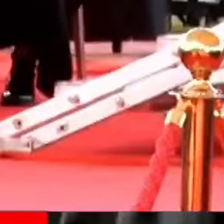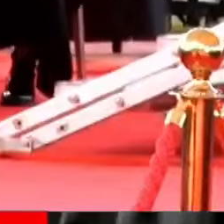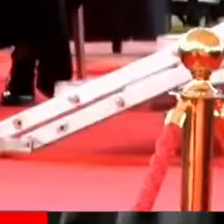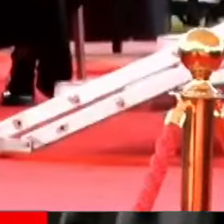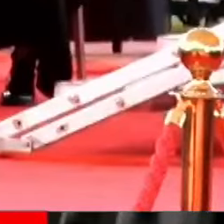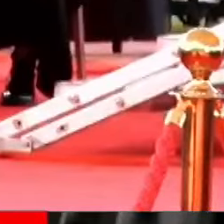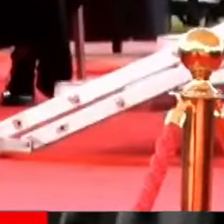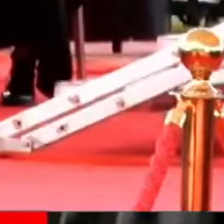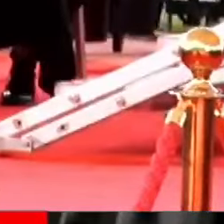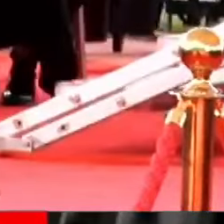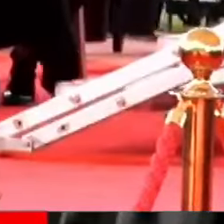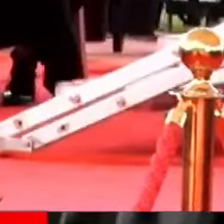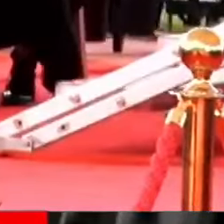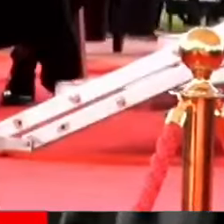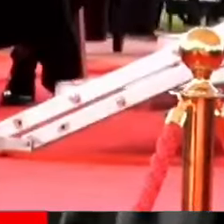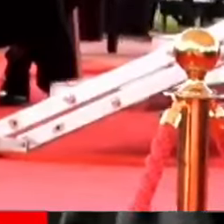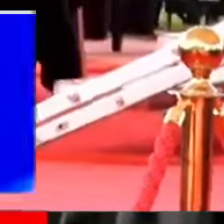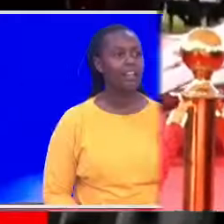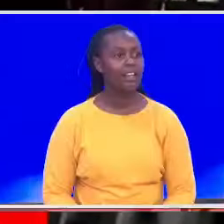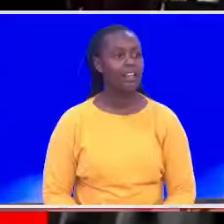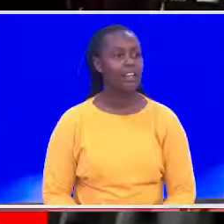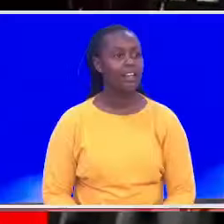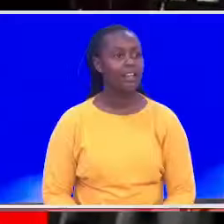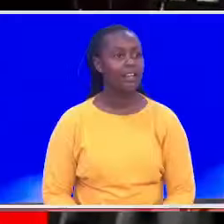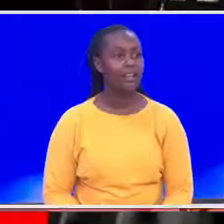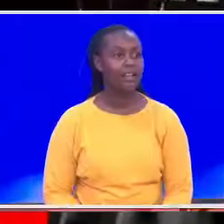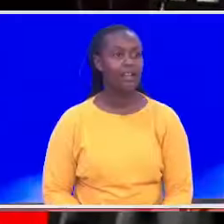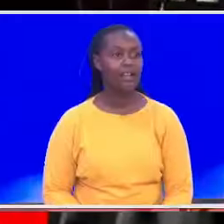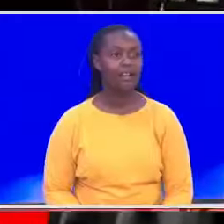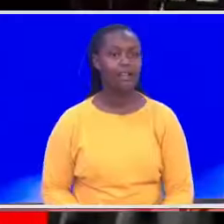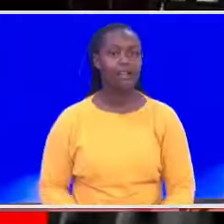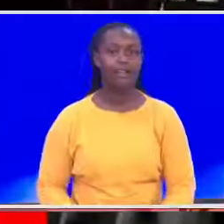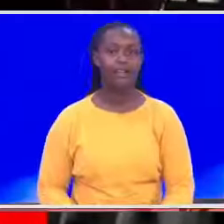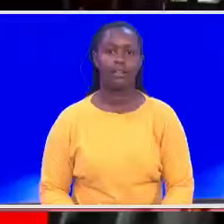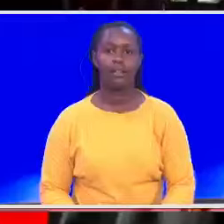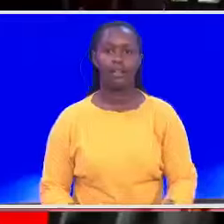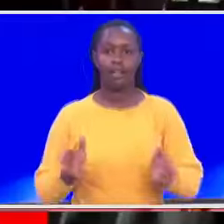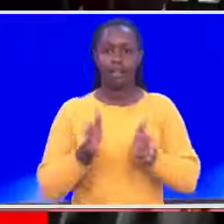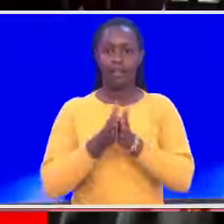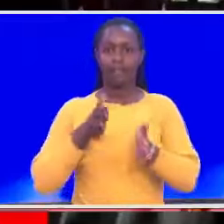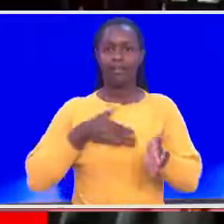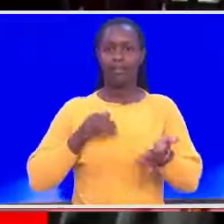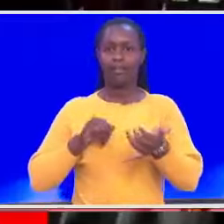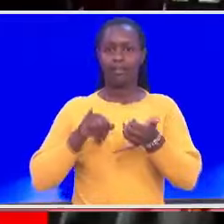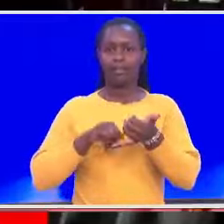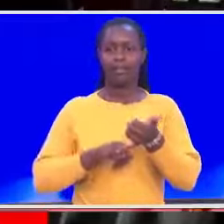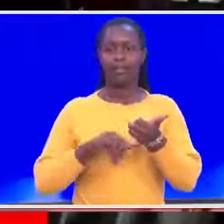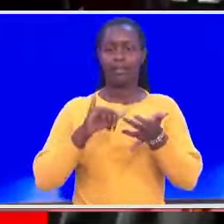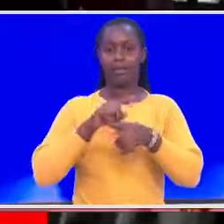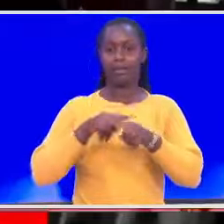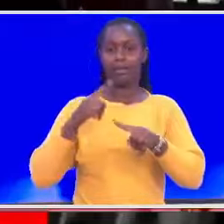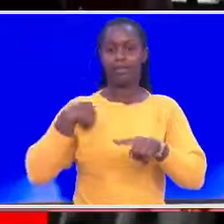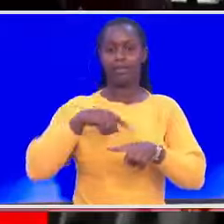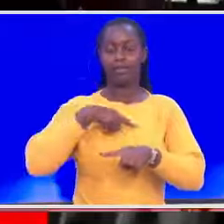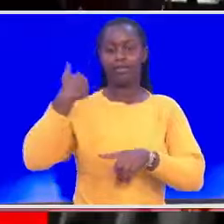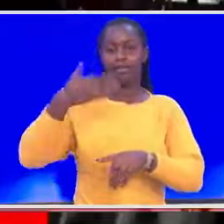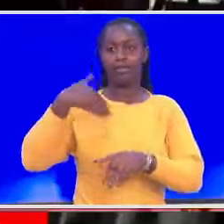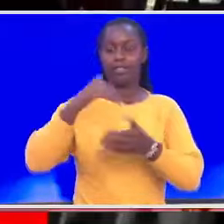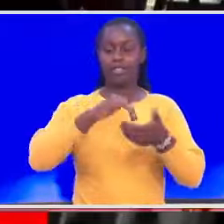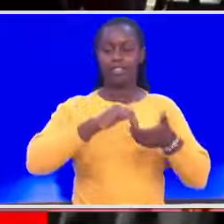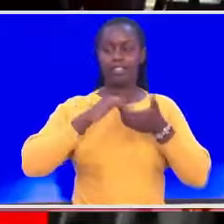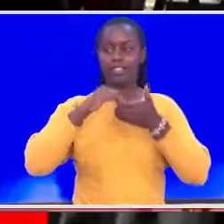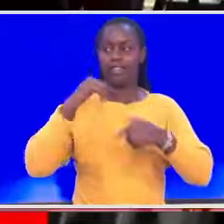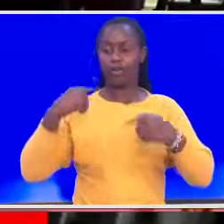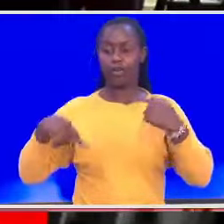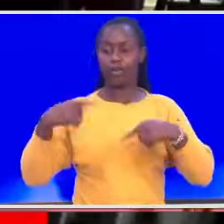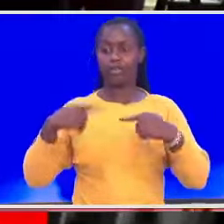wreck, him, the rest of the family, my mom and my wife were a bit slow, but we'd always engage in a competition for